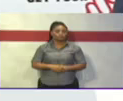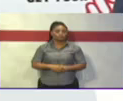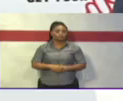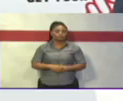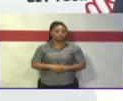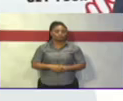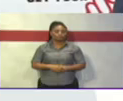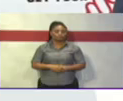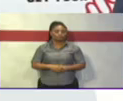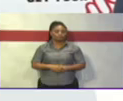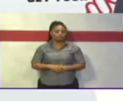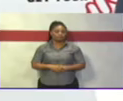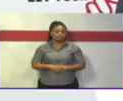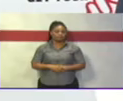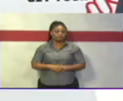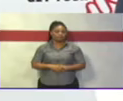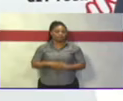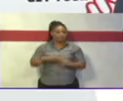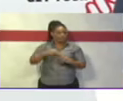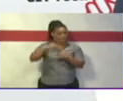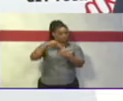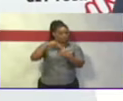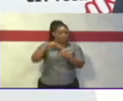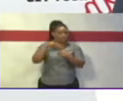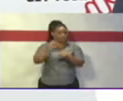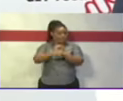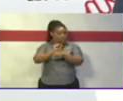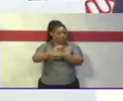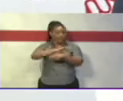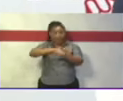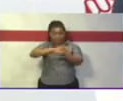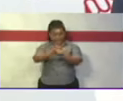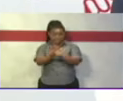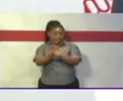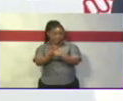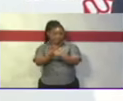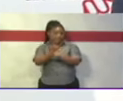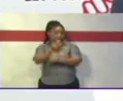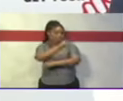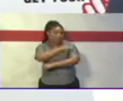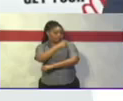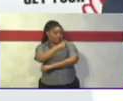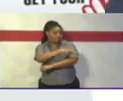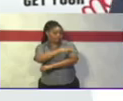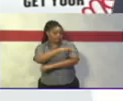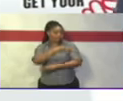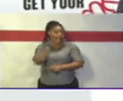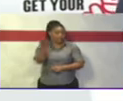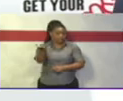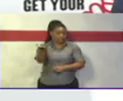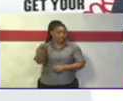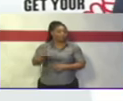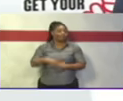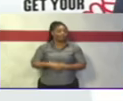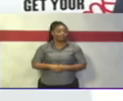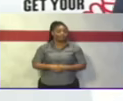those who provide the parallel service at the COVID-19 sites, which are much higher.